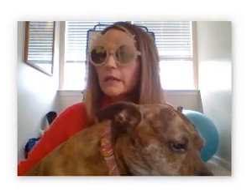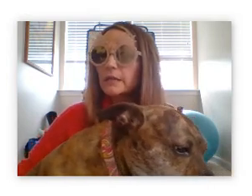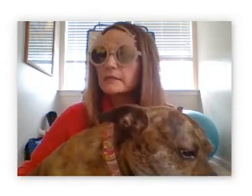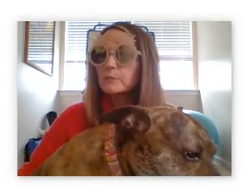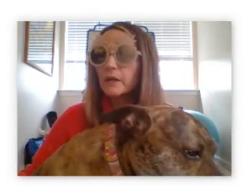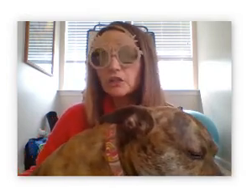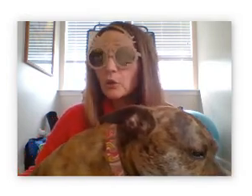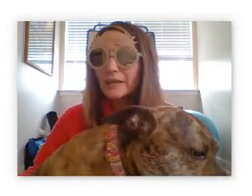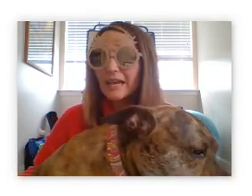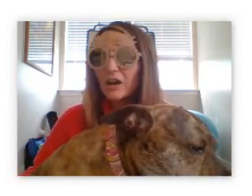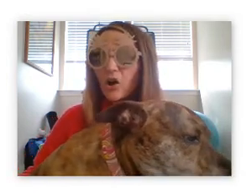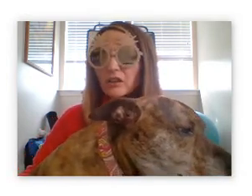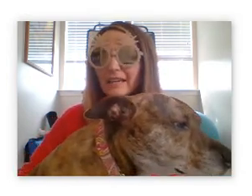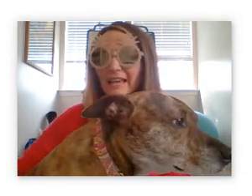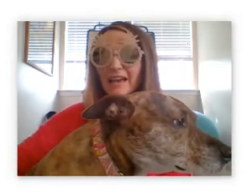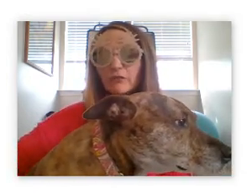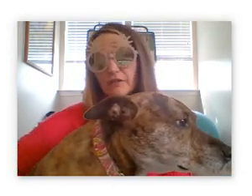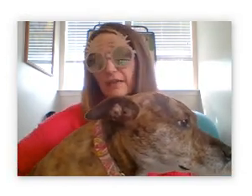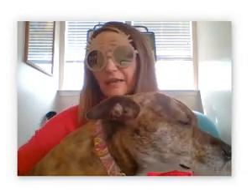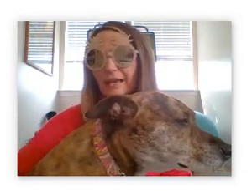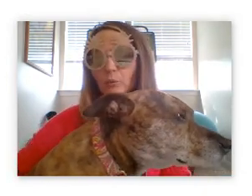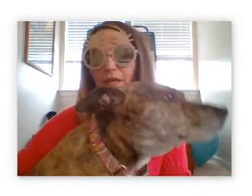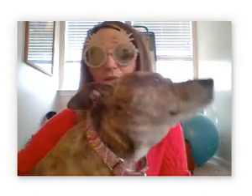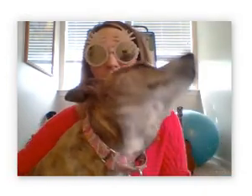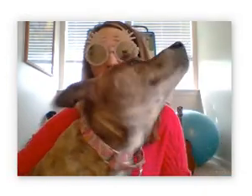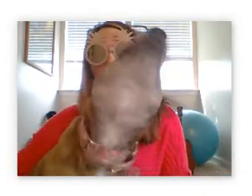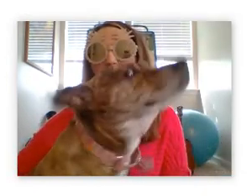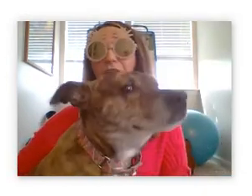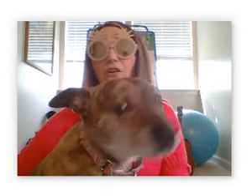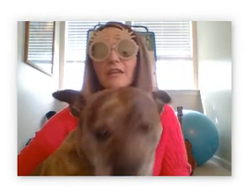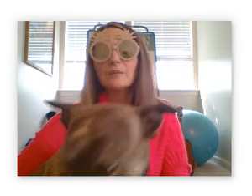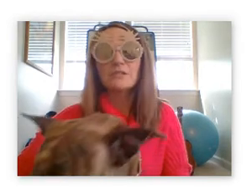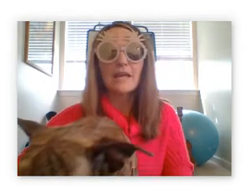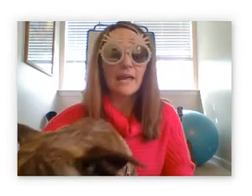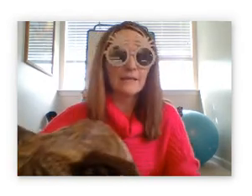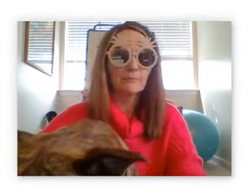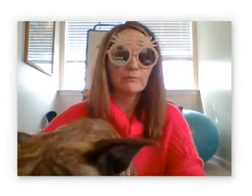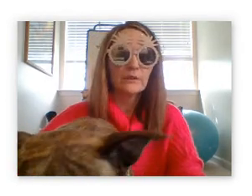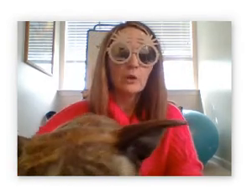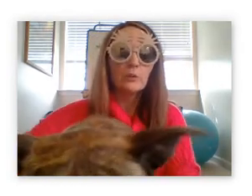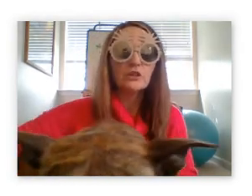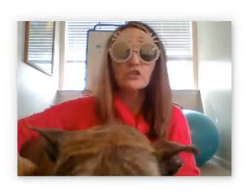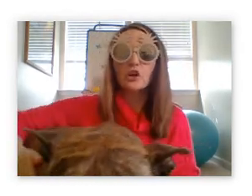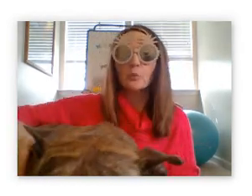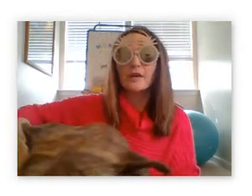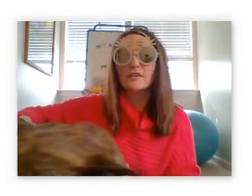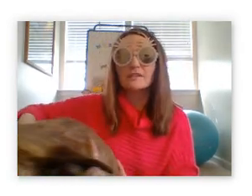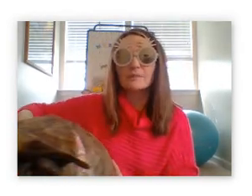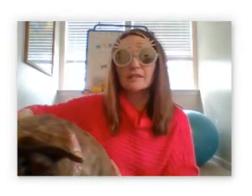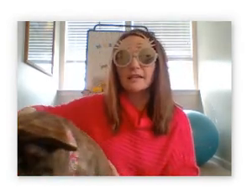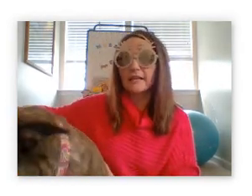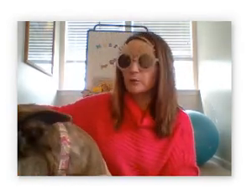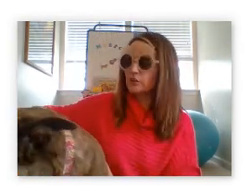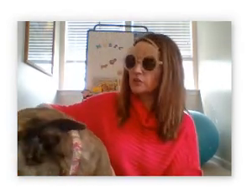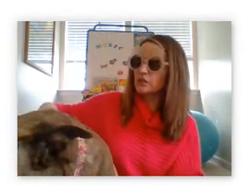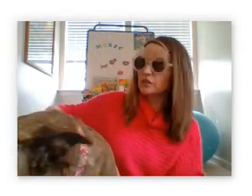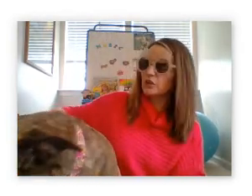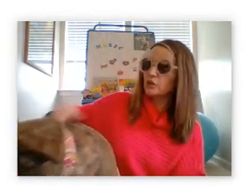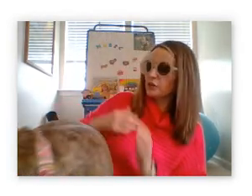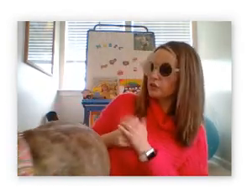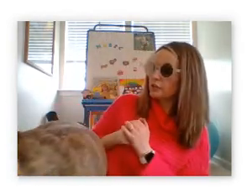of bananas, but you know, we can't all like everything, can we? Let's play our game today. We're going to start with some sign